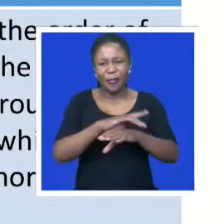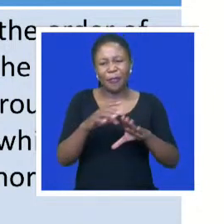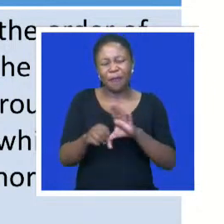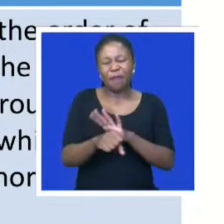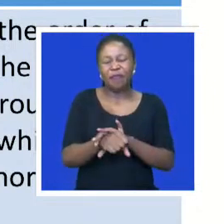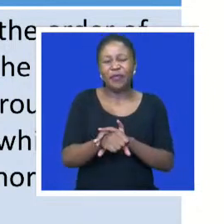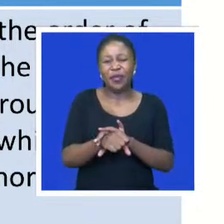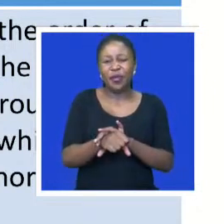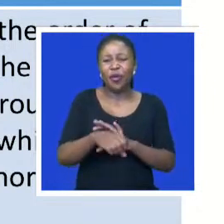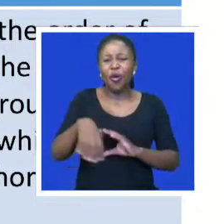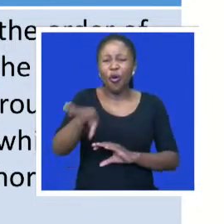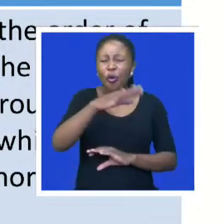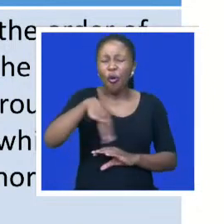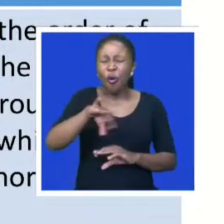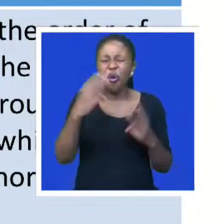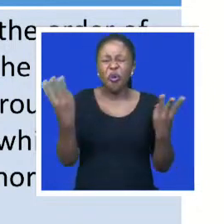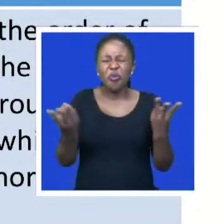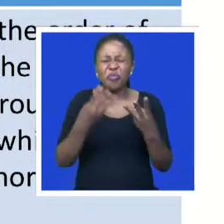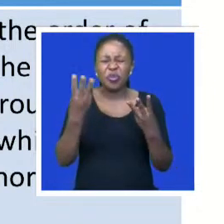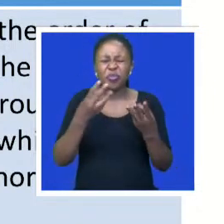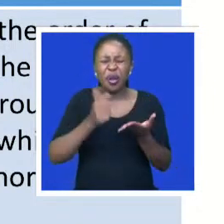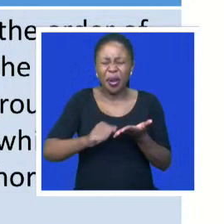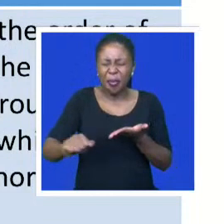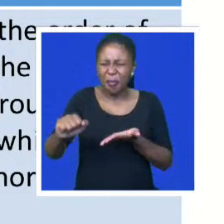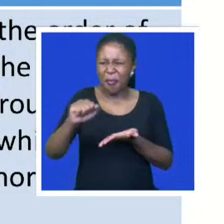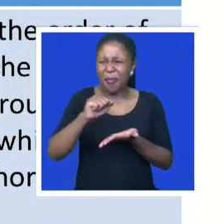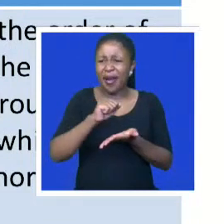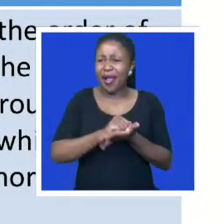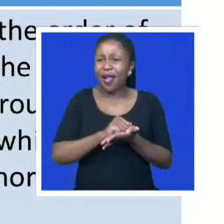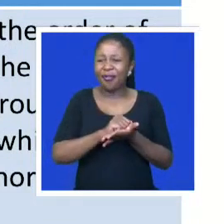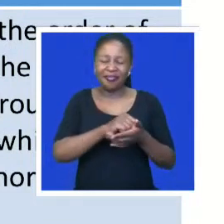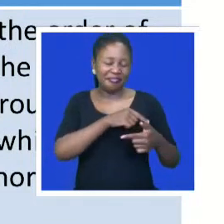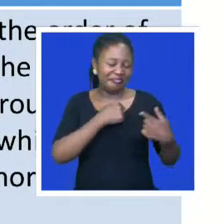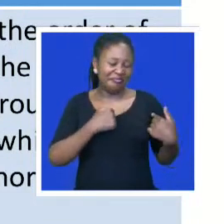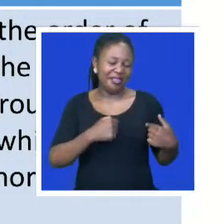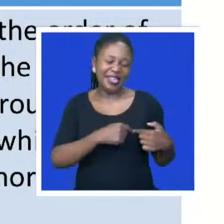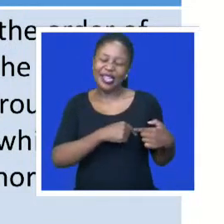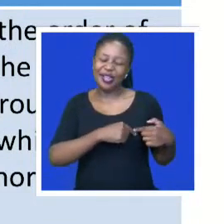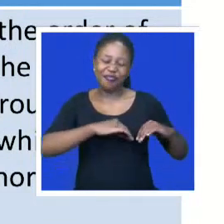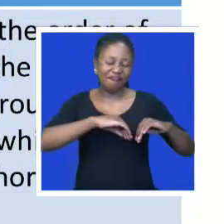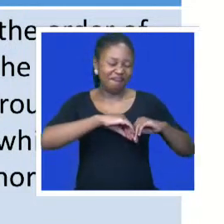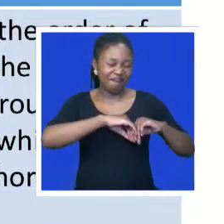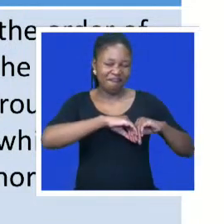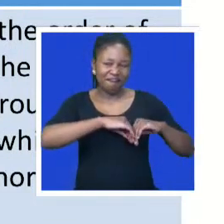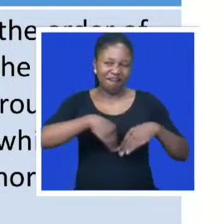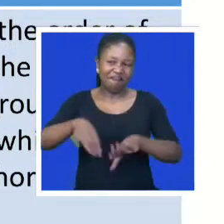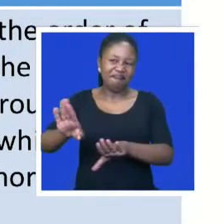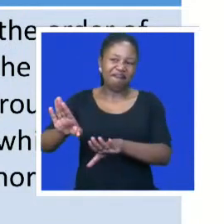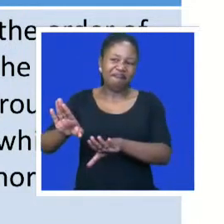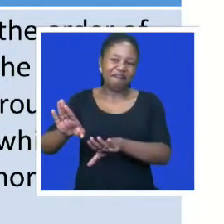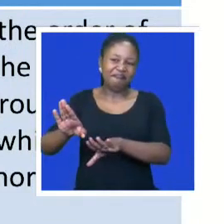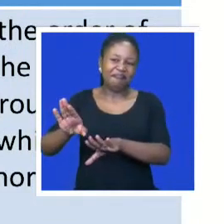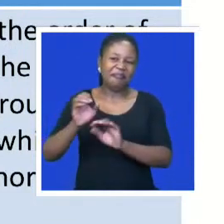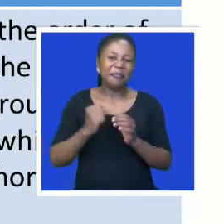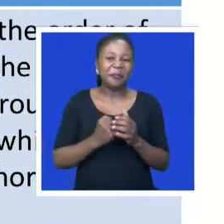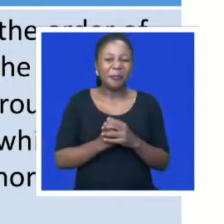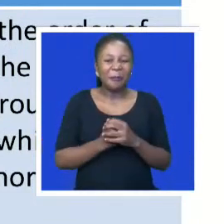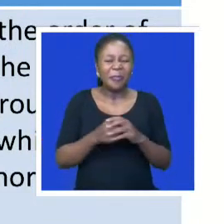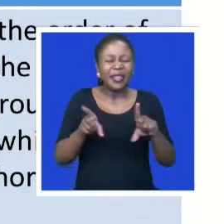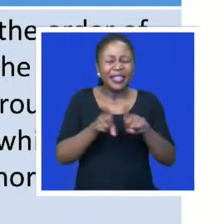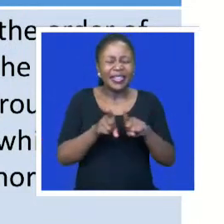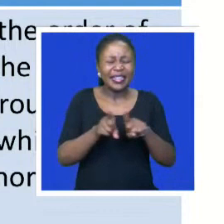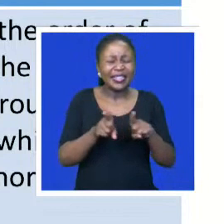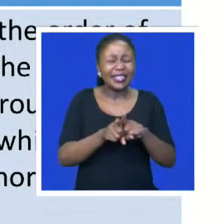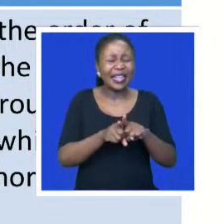of their hearts. He has put down the mighty from their thrones and